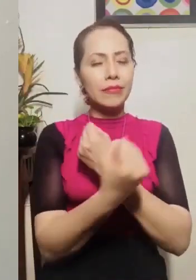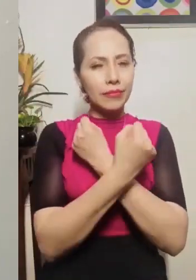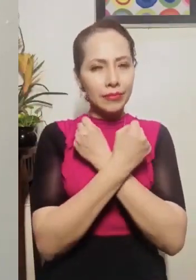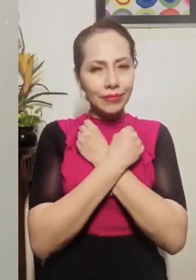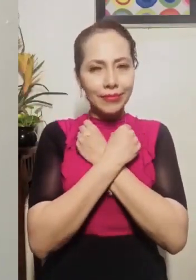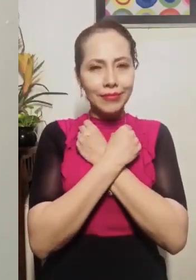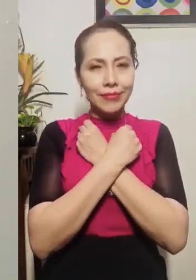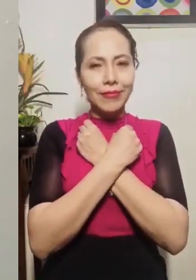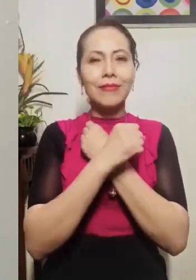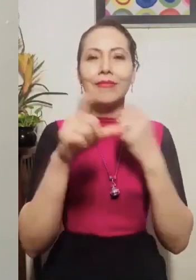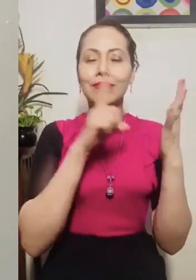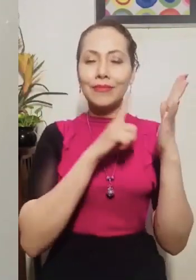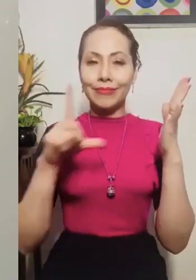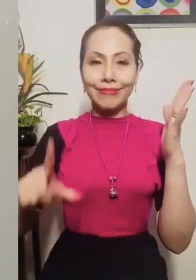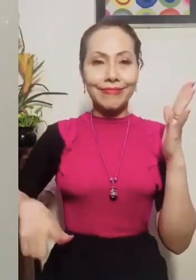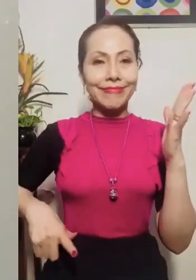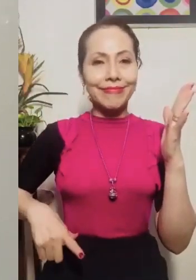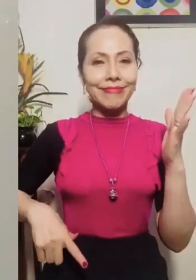Your love, Lord,